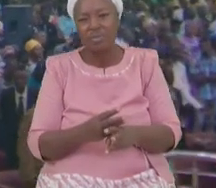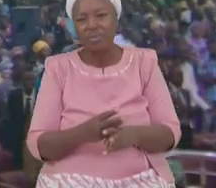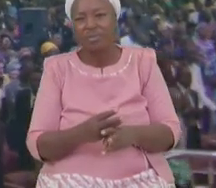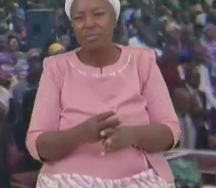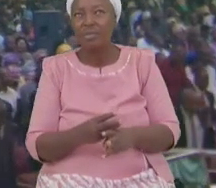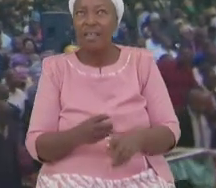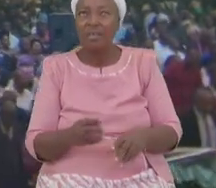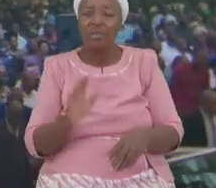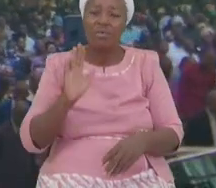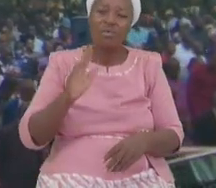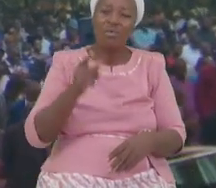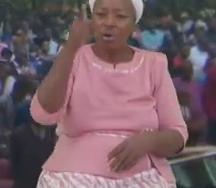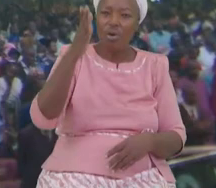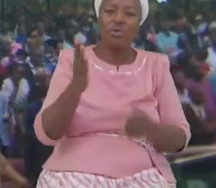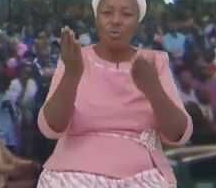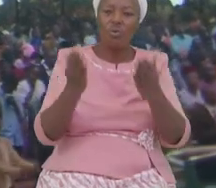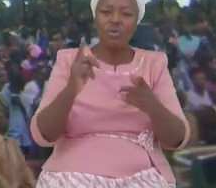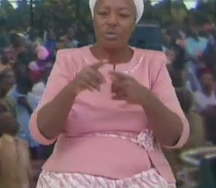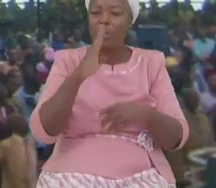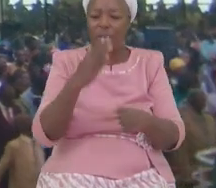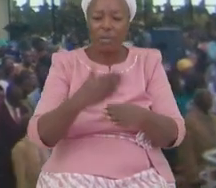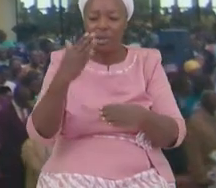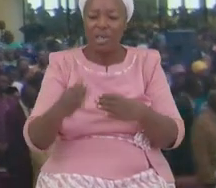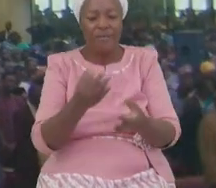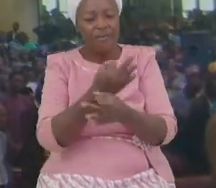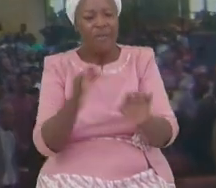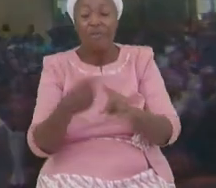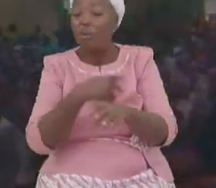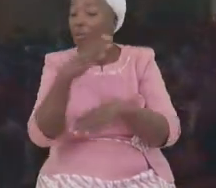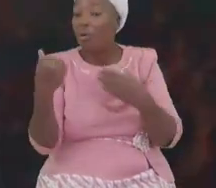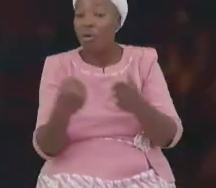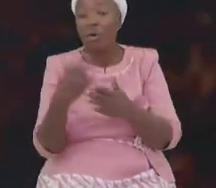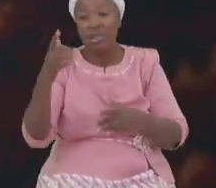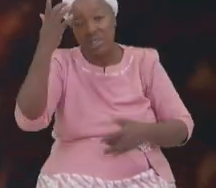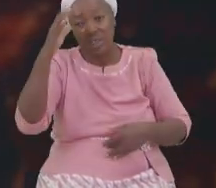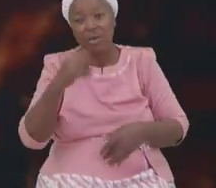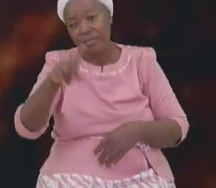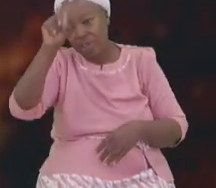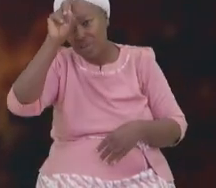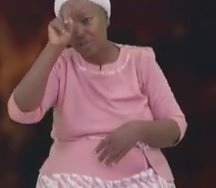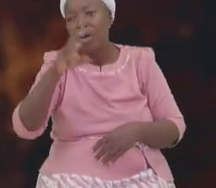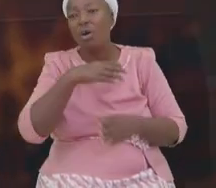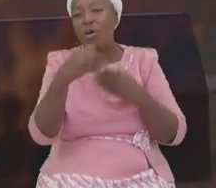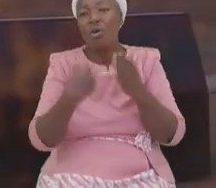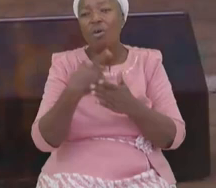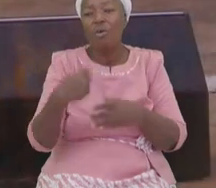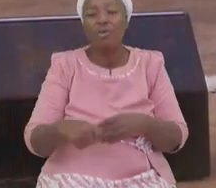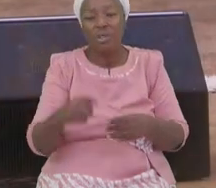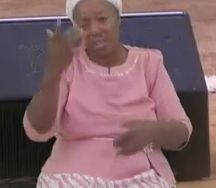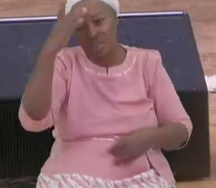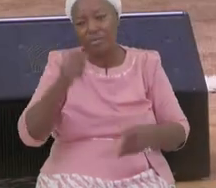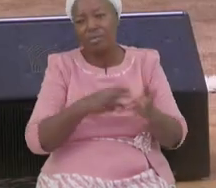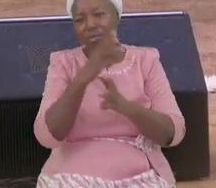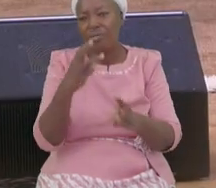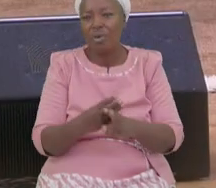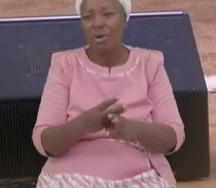to be totally free from all the sicknesses of Egypt, all the sicknesses of the world, all